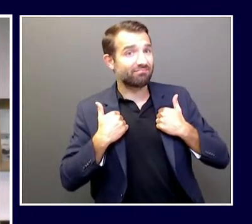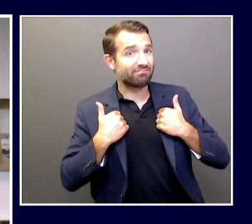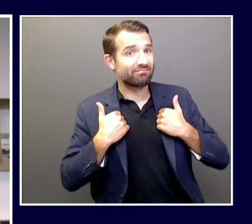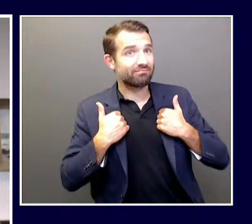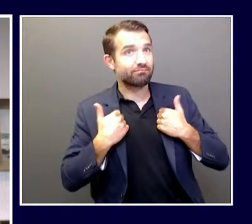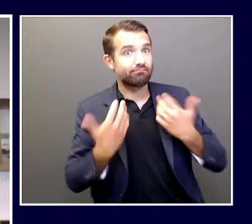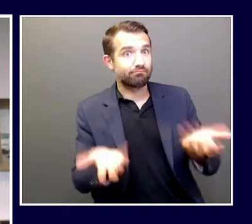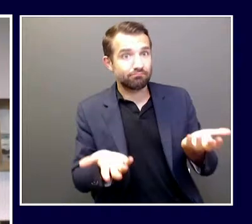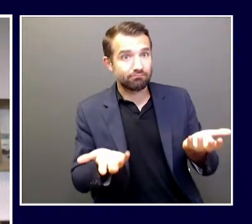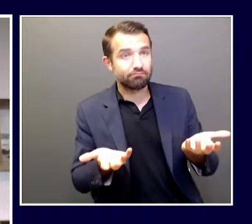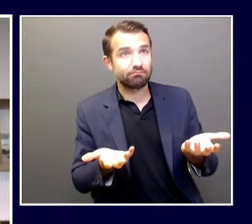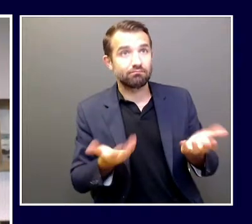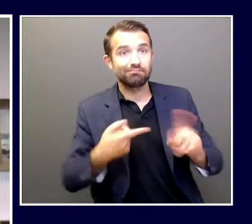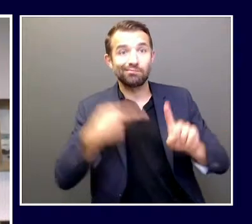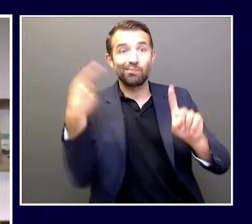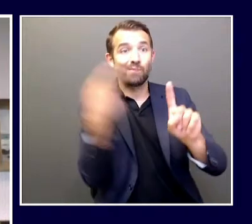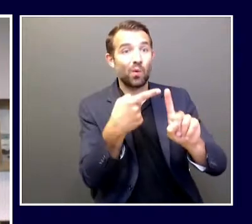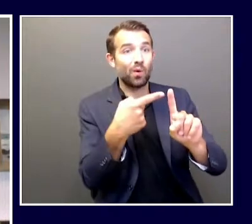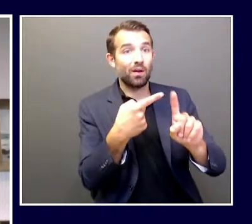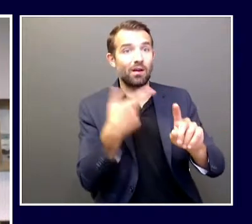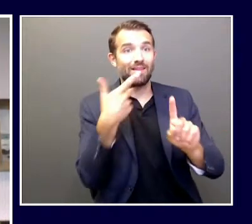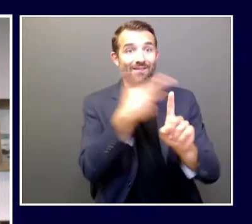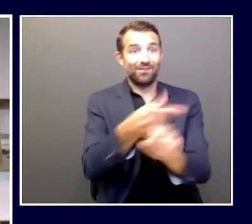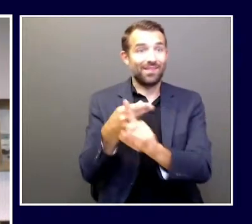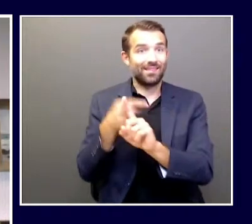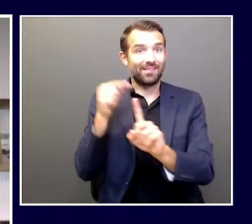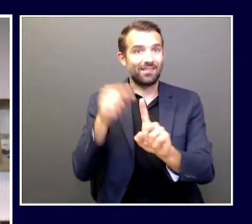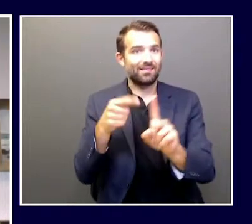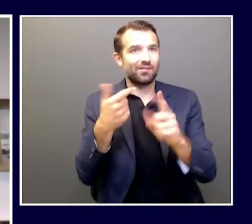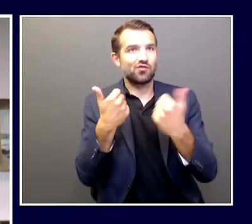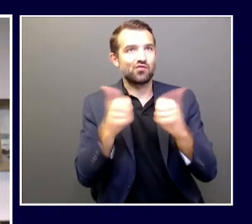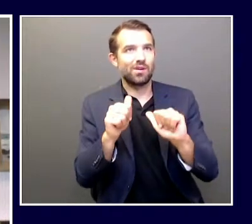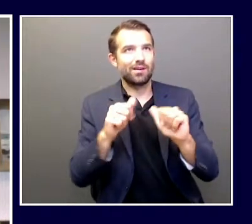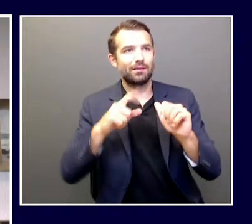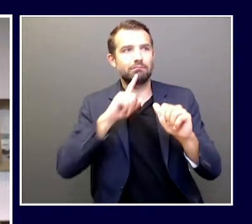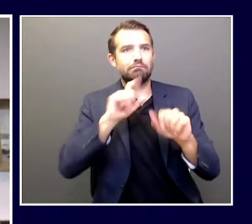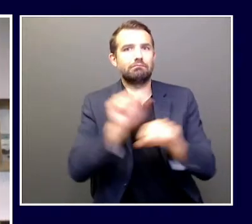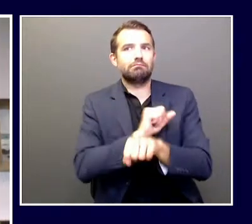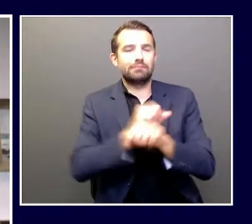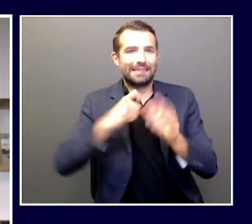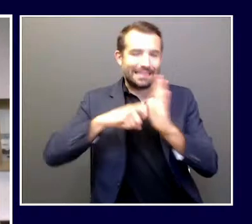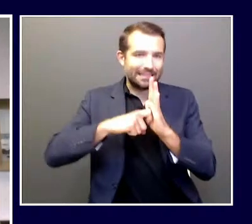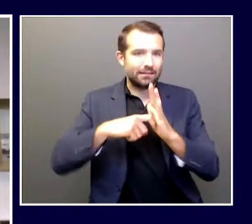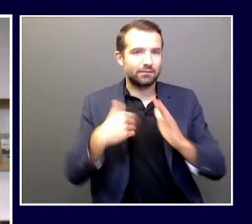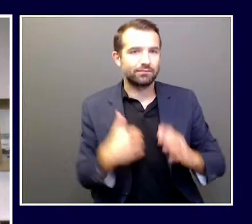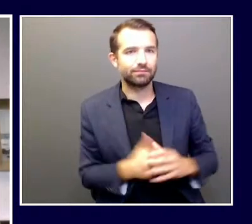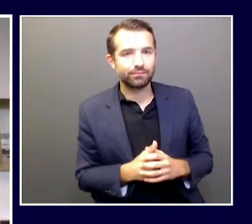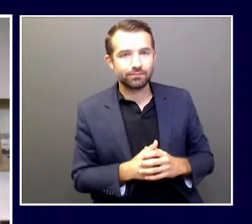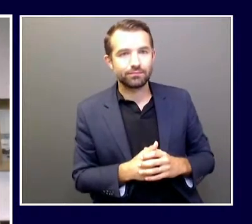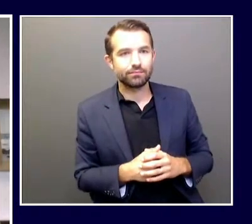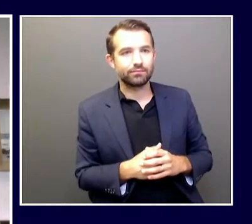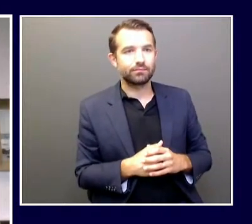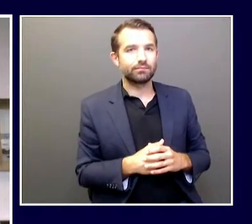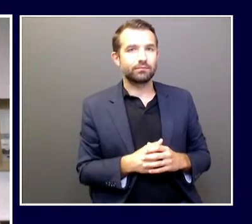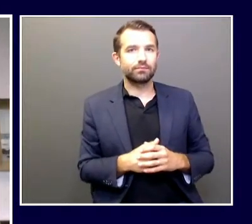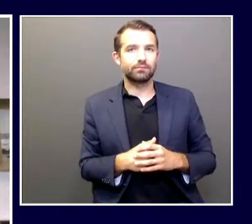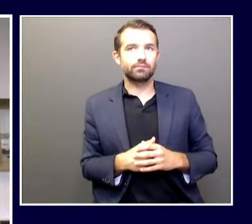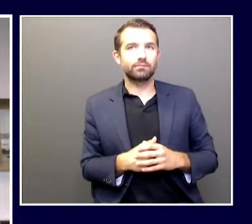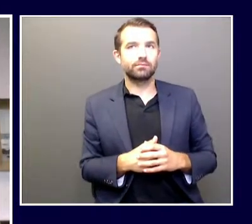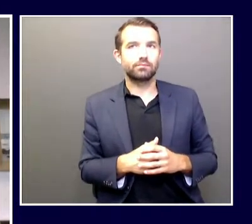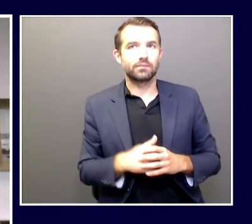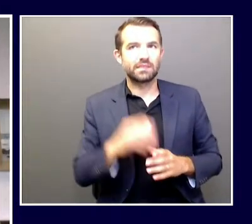night. But still, it seems like a high percentage of people that are in the hospital that have been vaccinated.